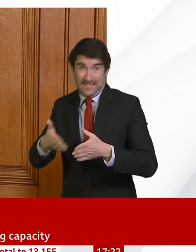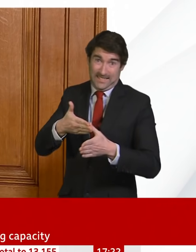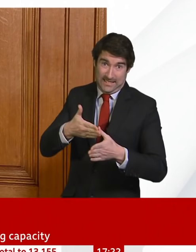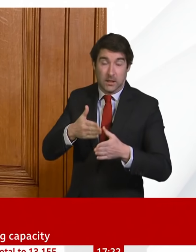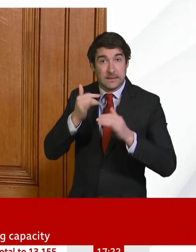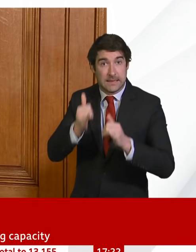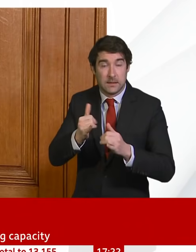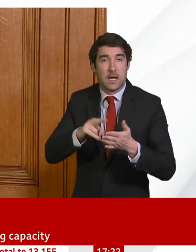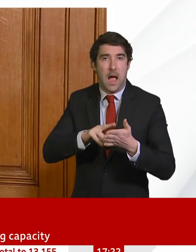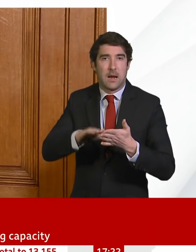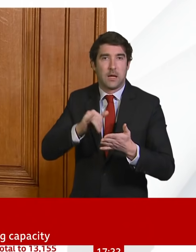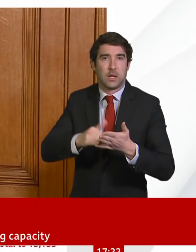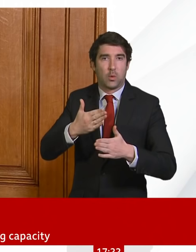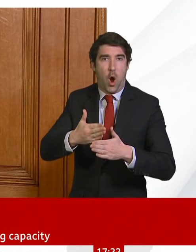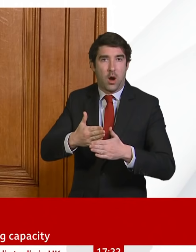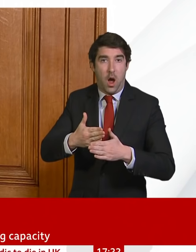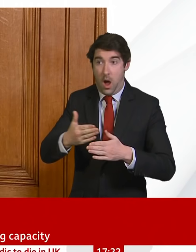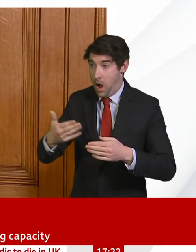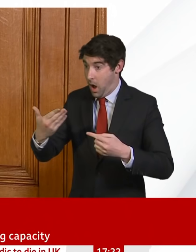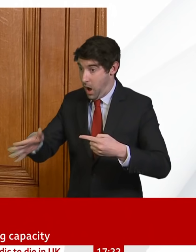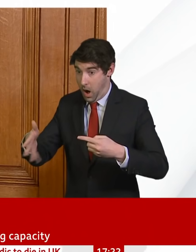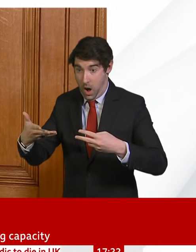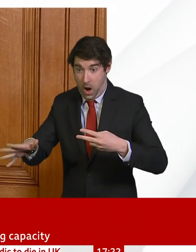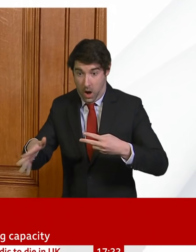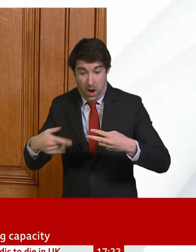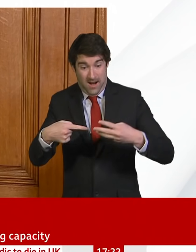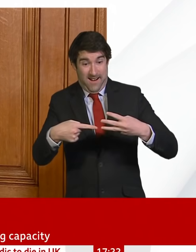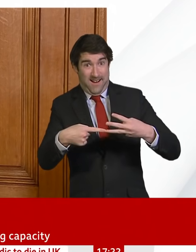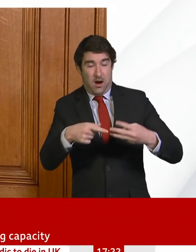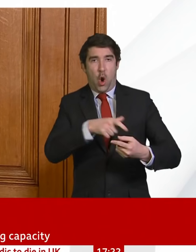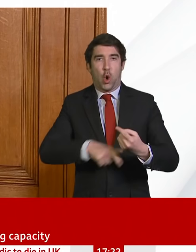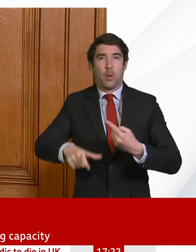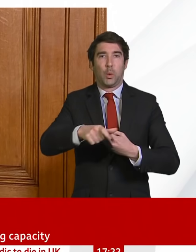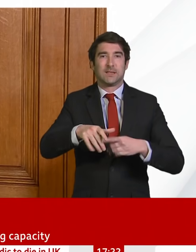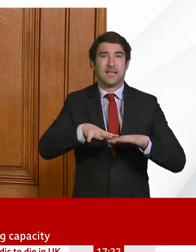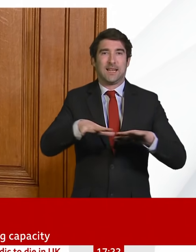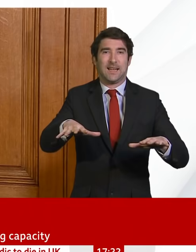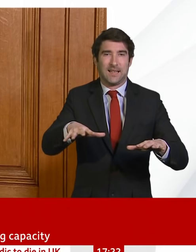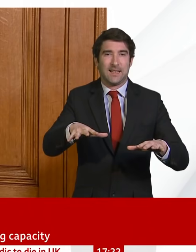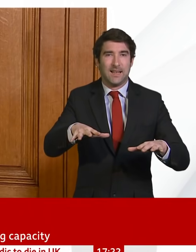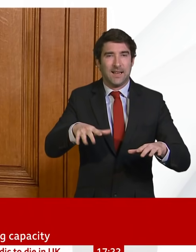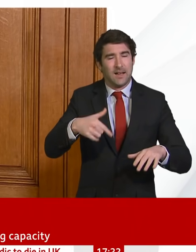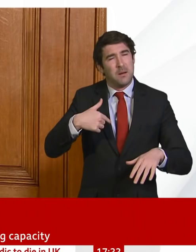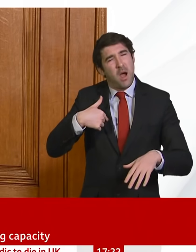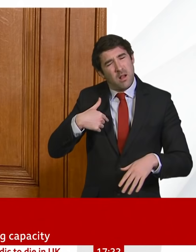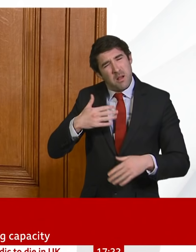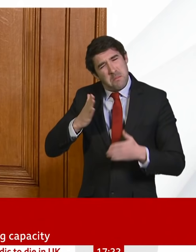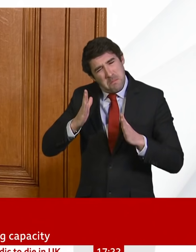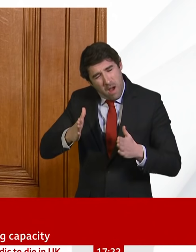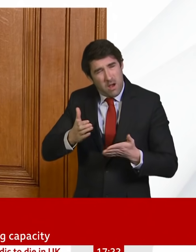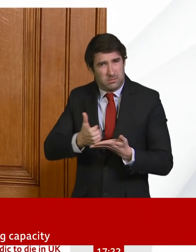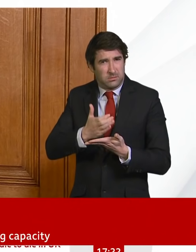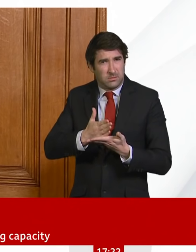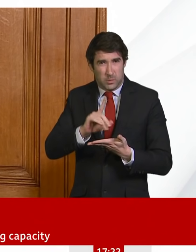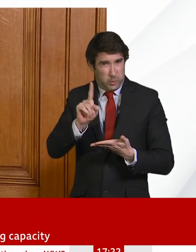then to get that out and about and aided by technology. And I think that will change as the phases of this epidemic change. We